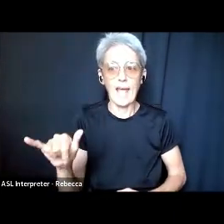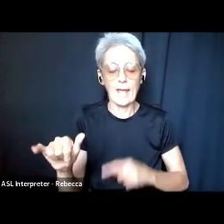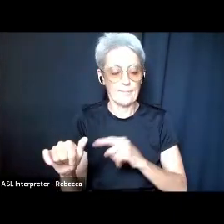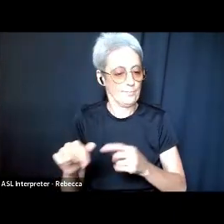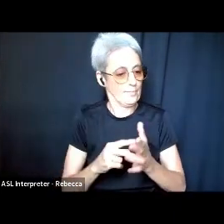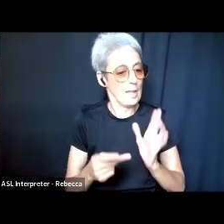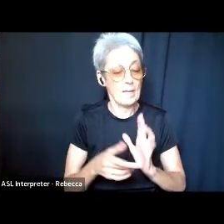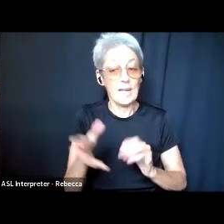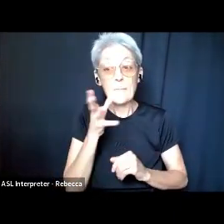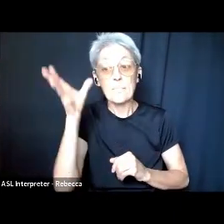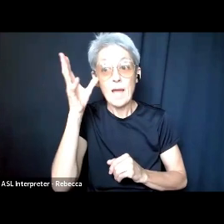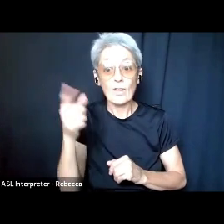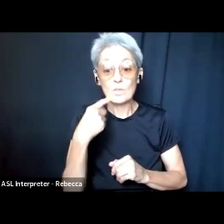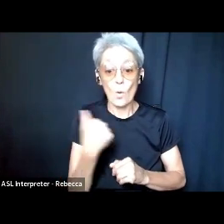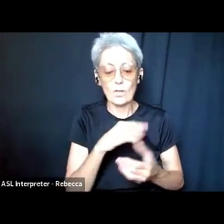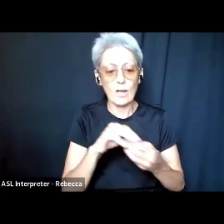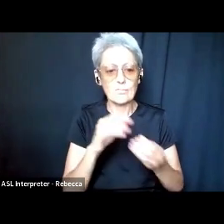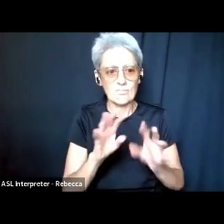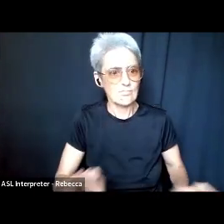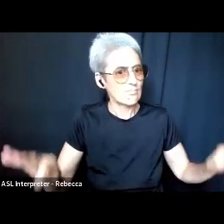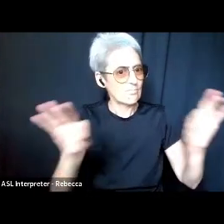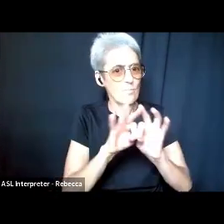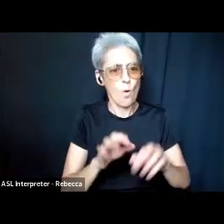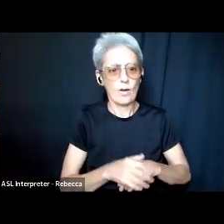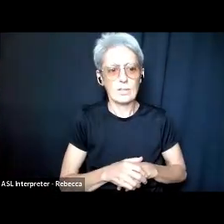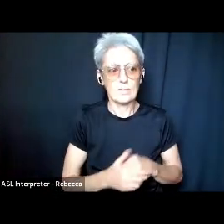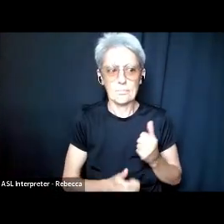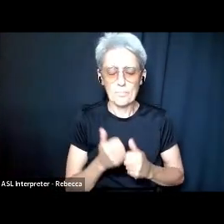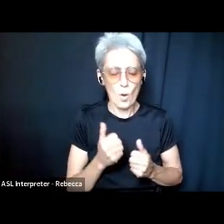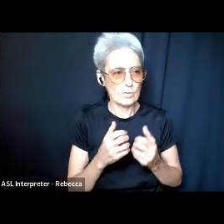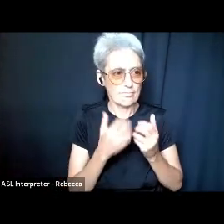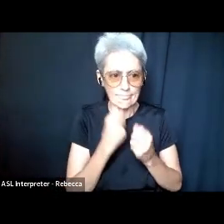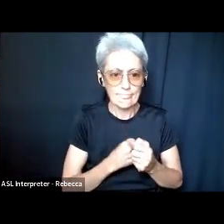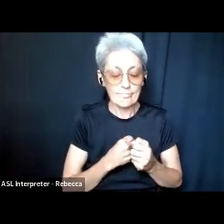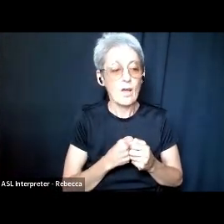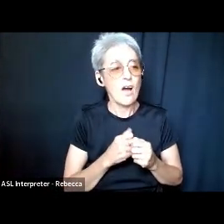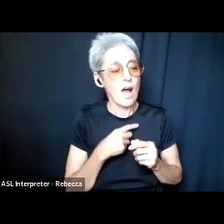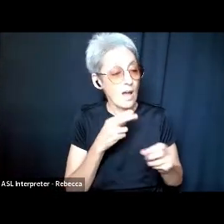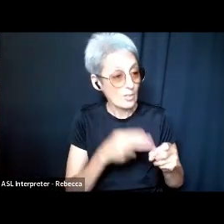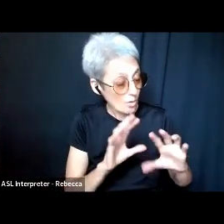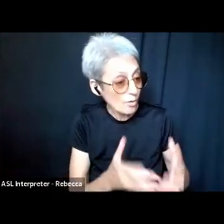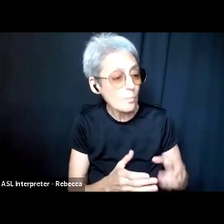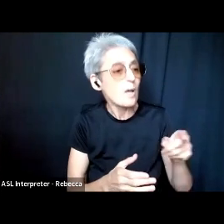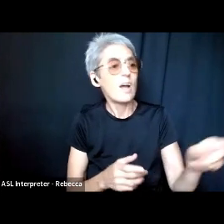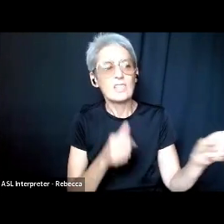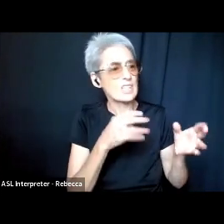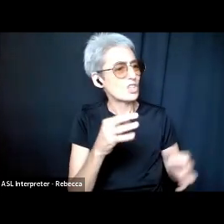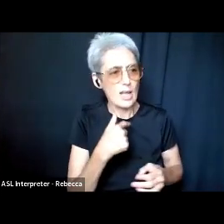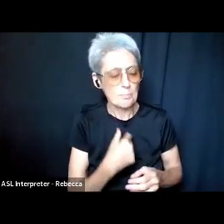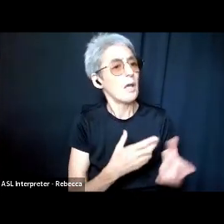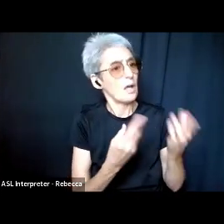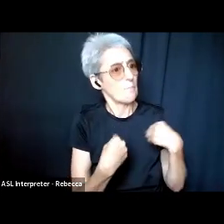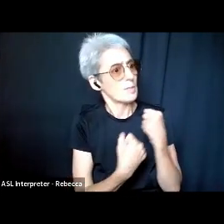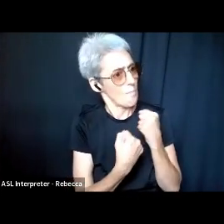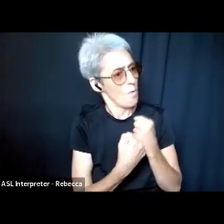us matters the most, is they were not being judged, they were being supported, they felt as though they